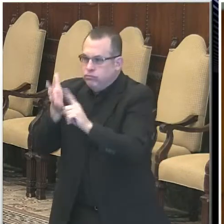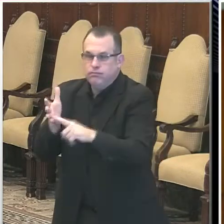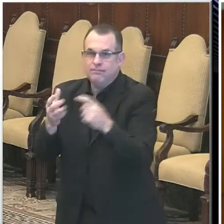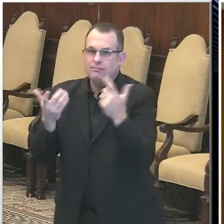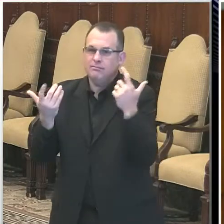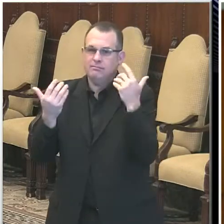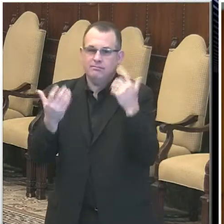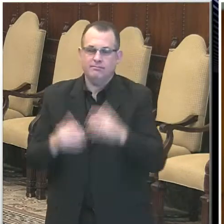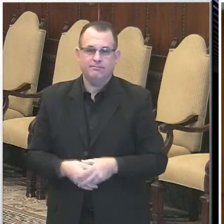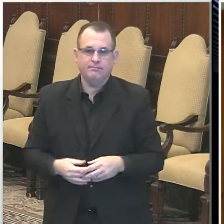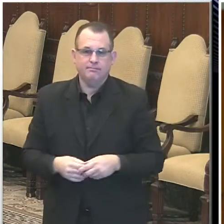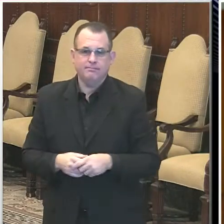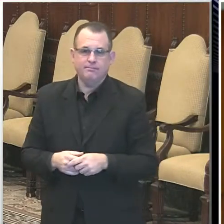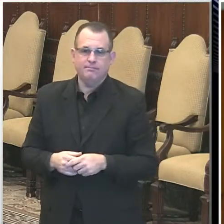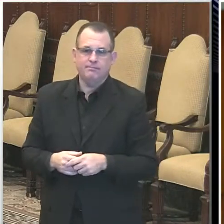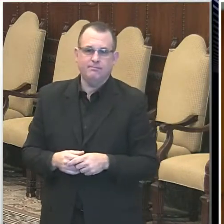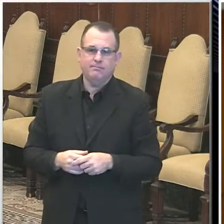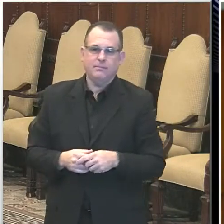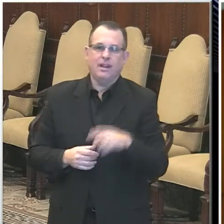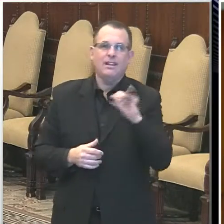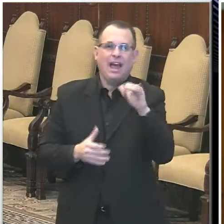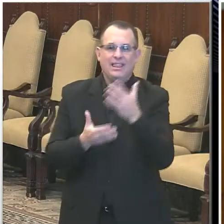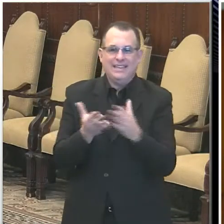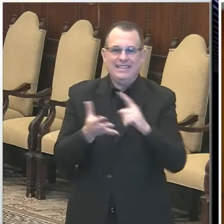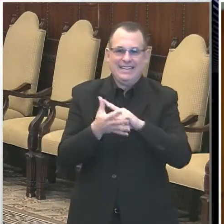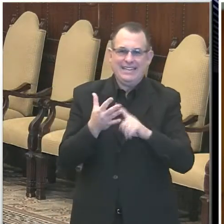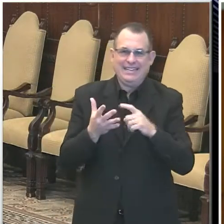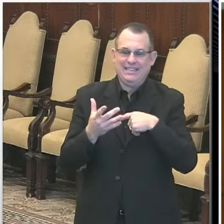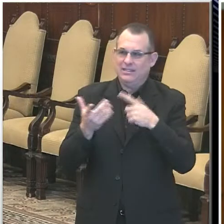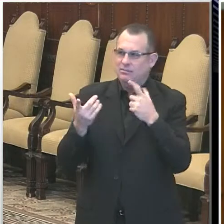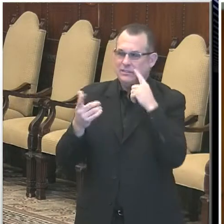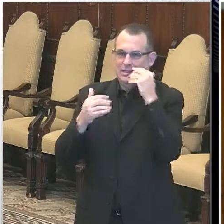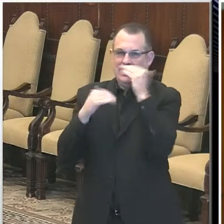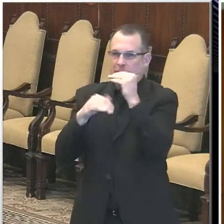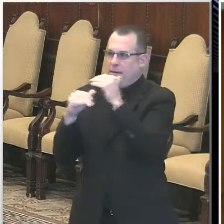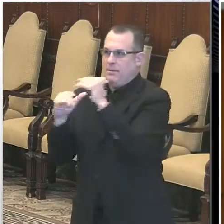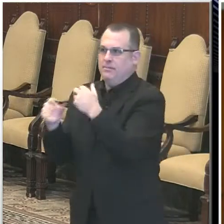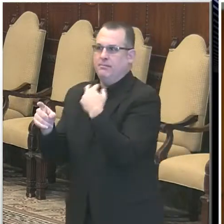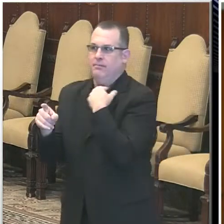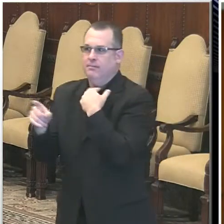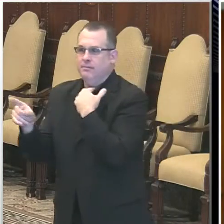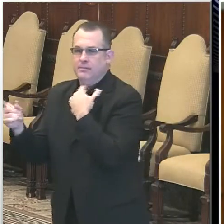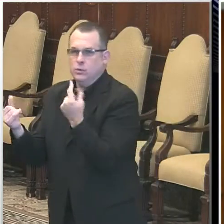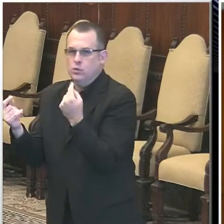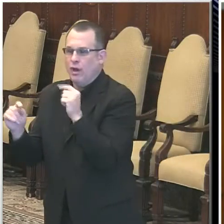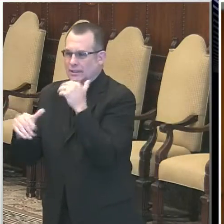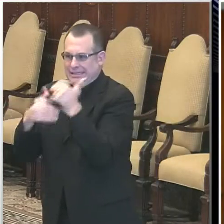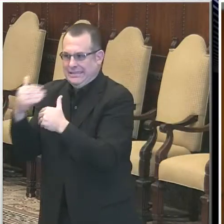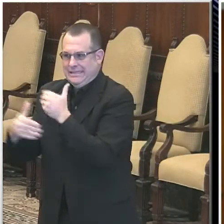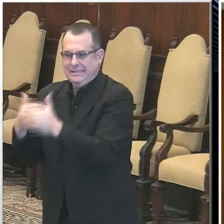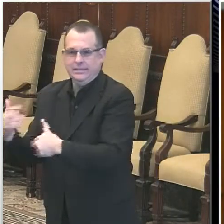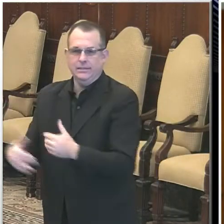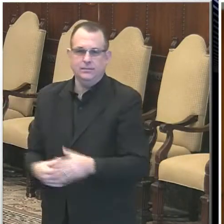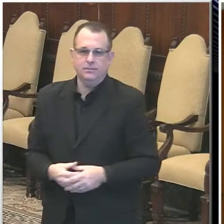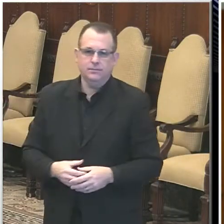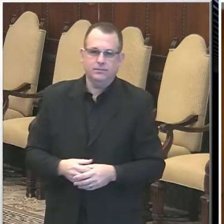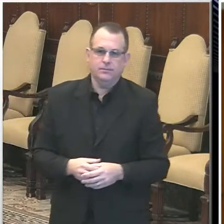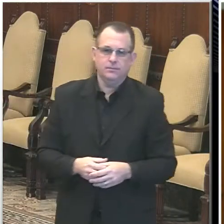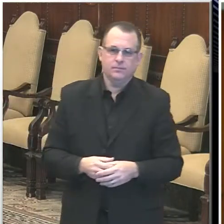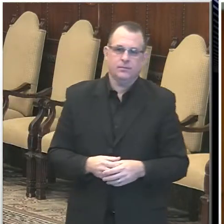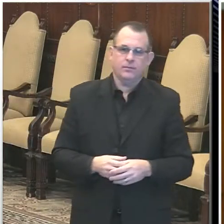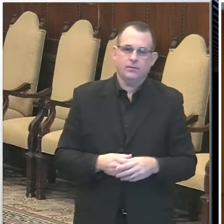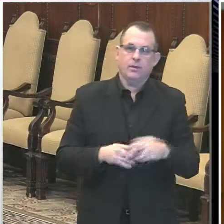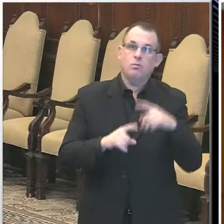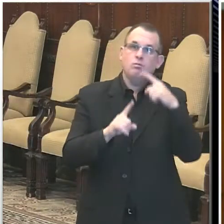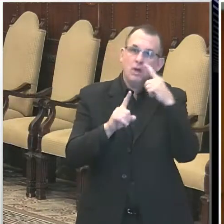run these tests, and there are only so many reagents available. And we're limited by the fact that the largest laboratories have pretty severe delays in reporting. It takes 5 or